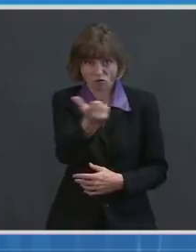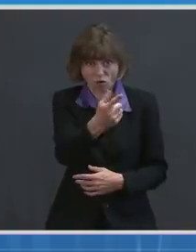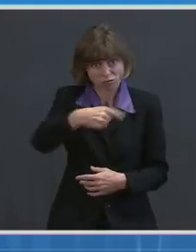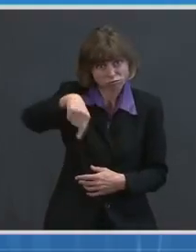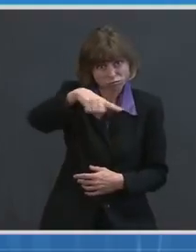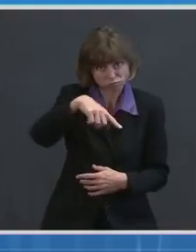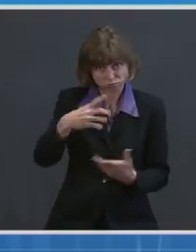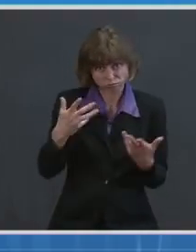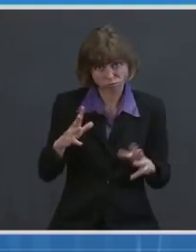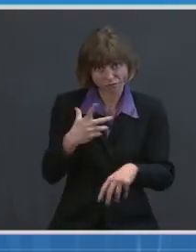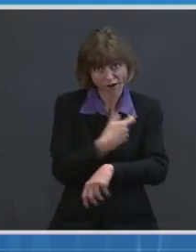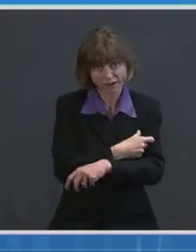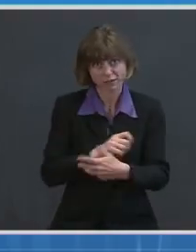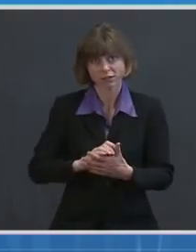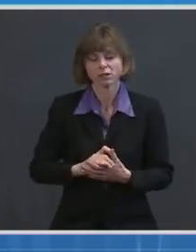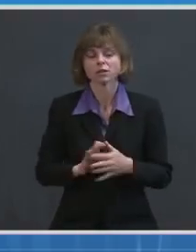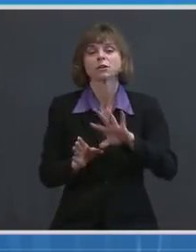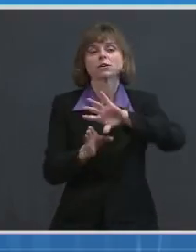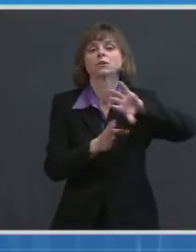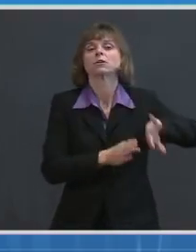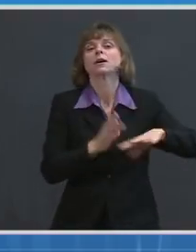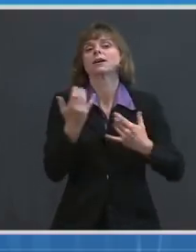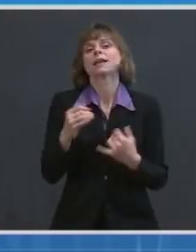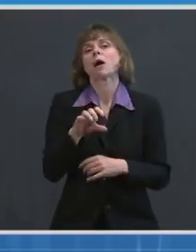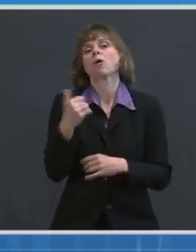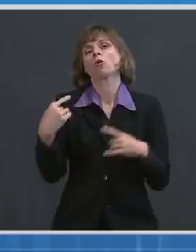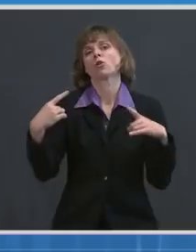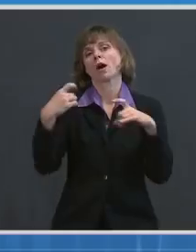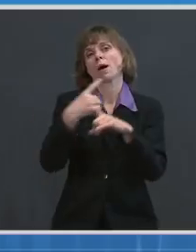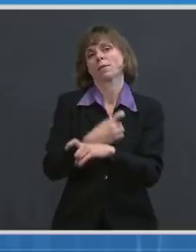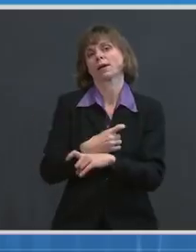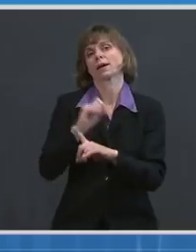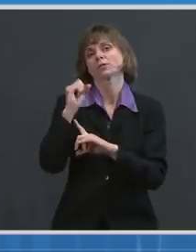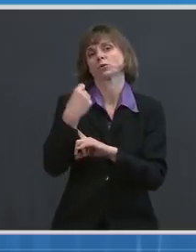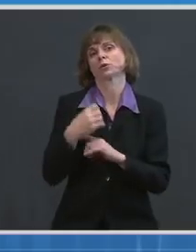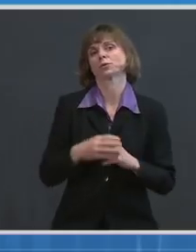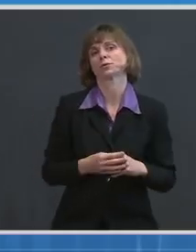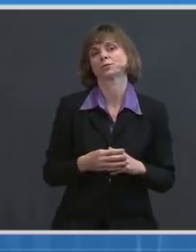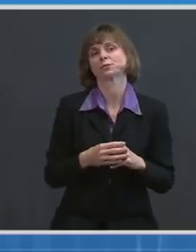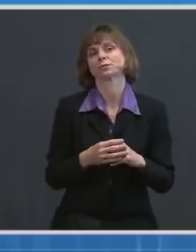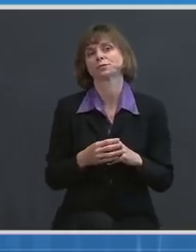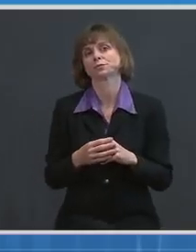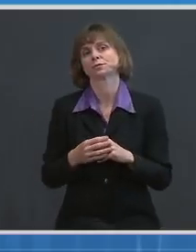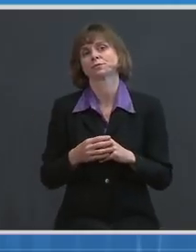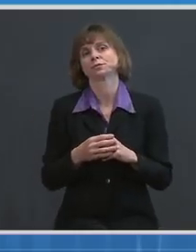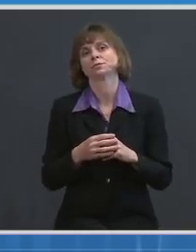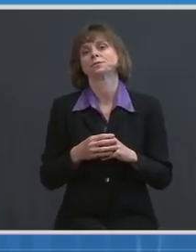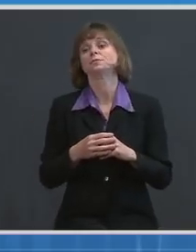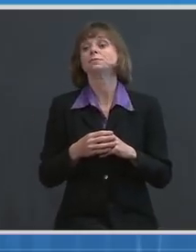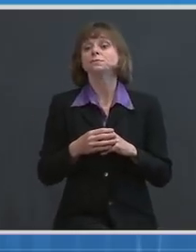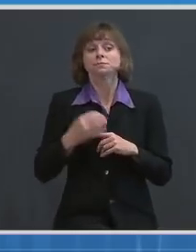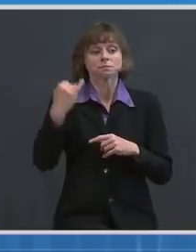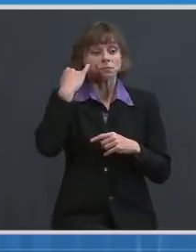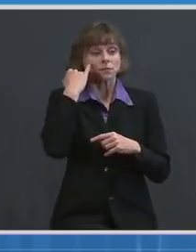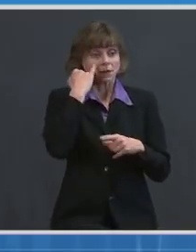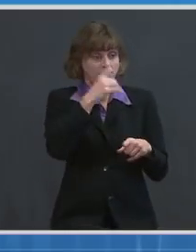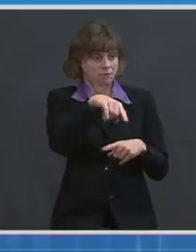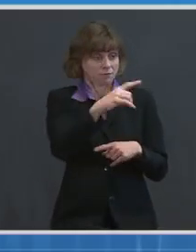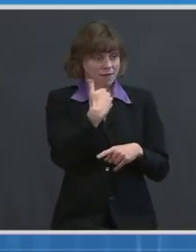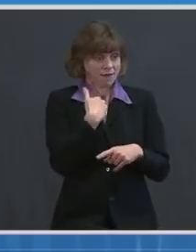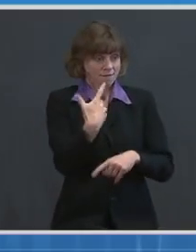to you about another more complicated scenario. It involves vaccinated people visiting with unvaccinated